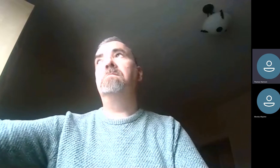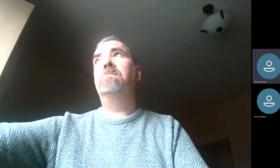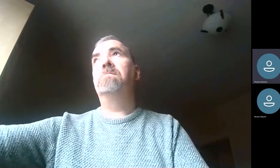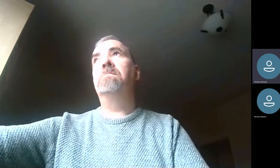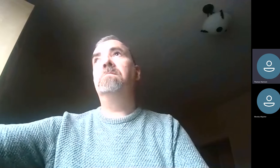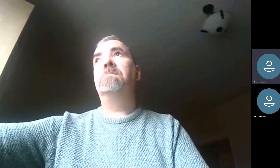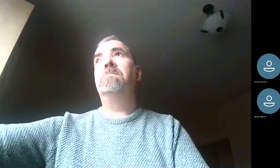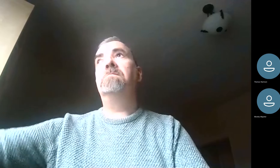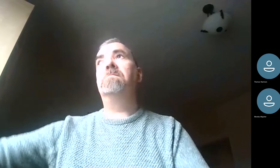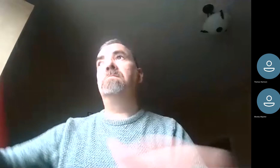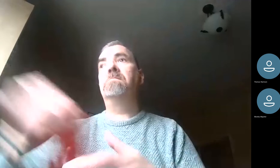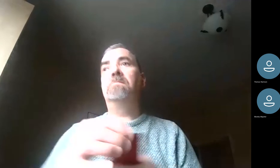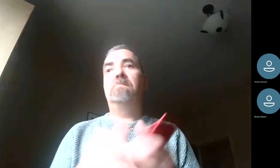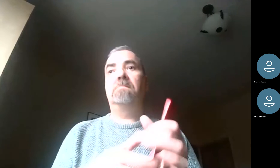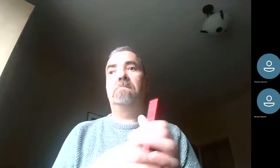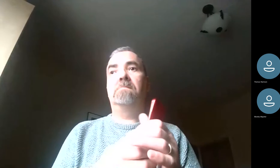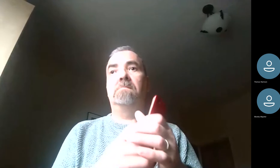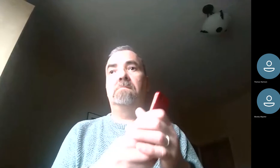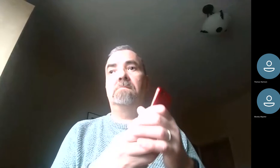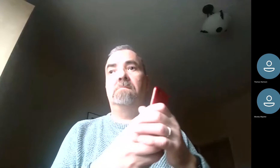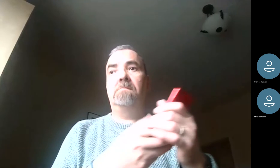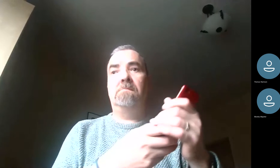I don't know.